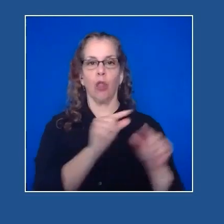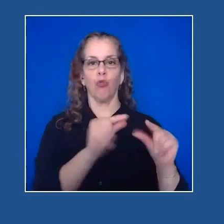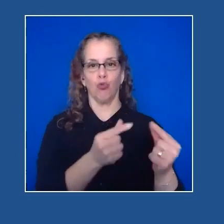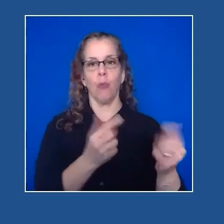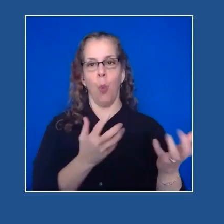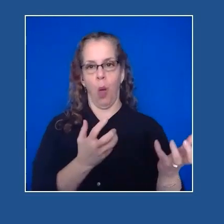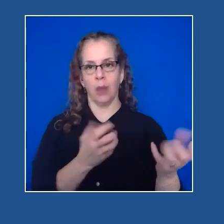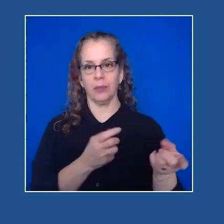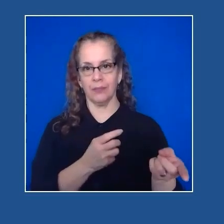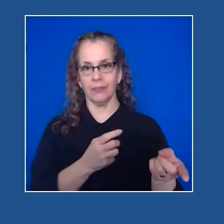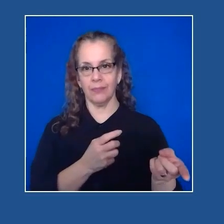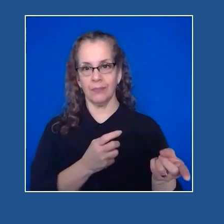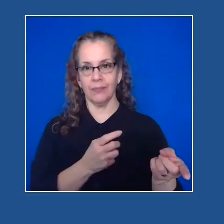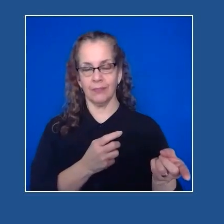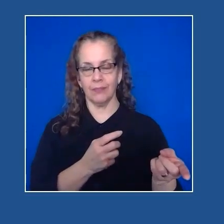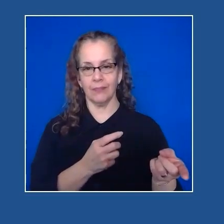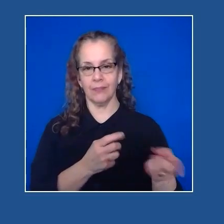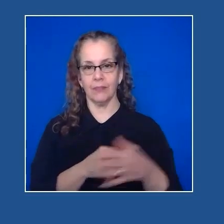So